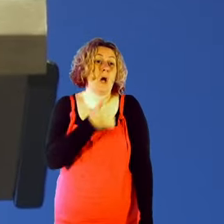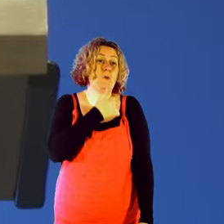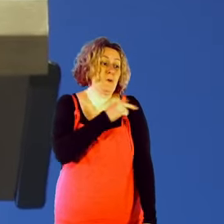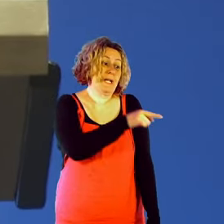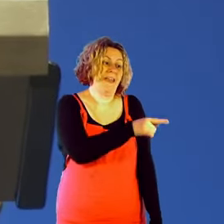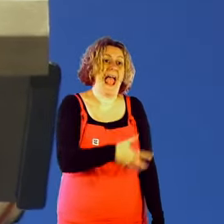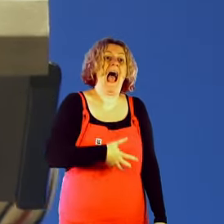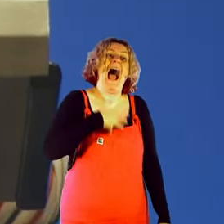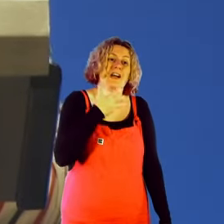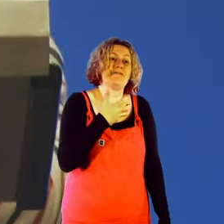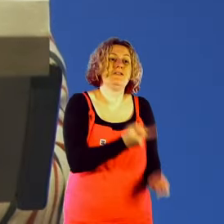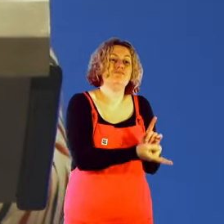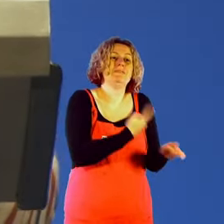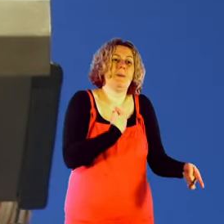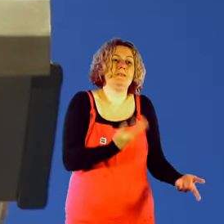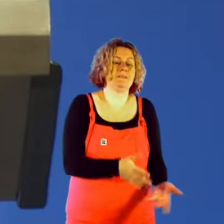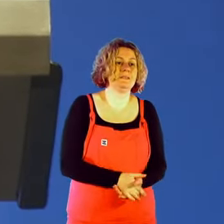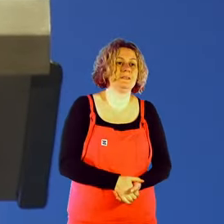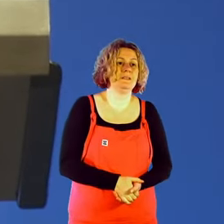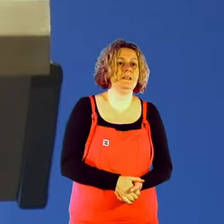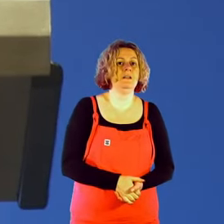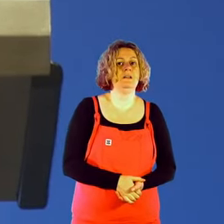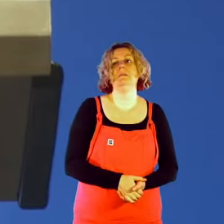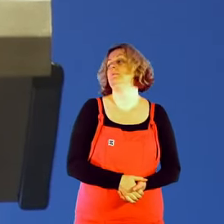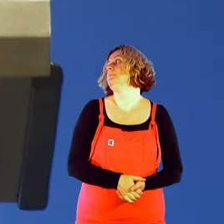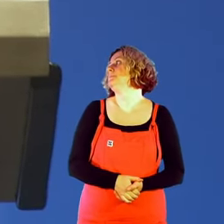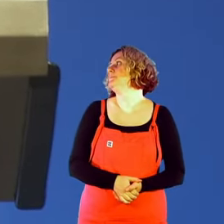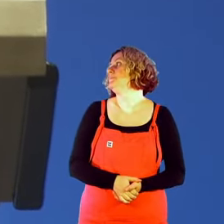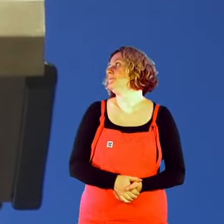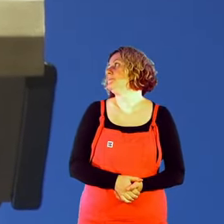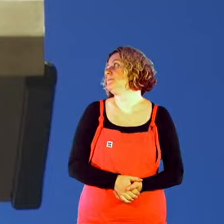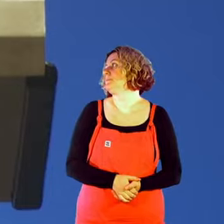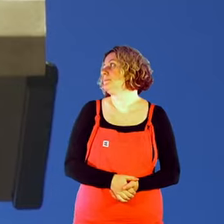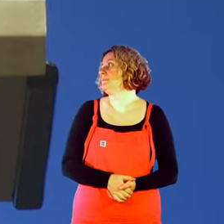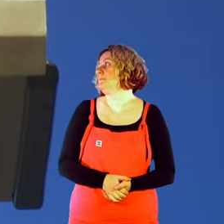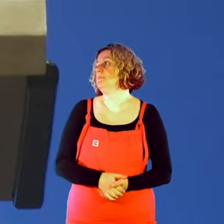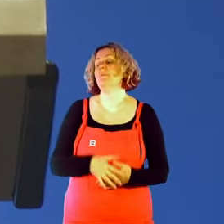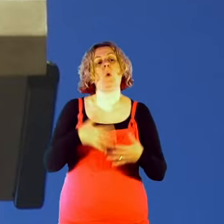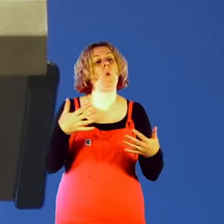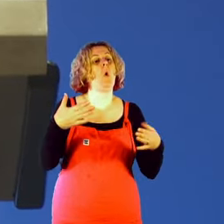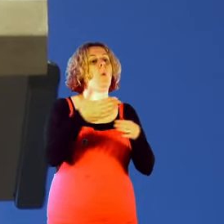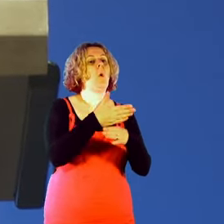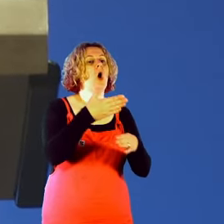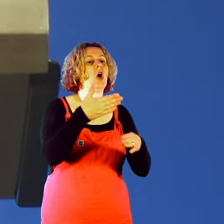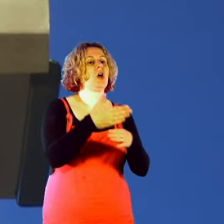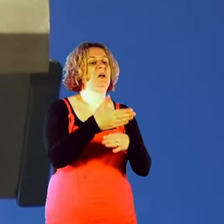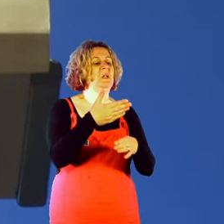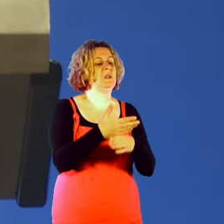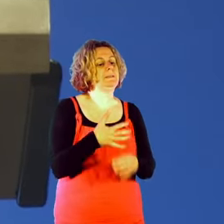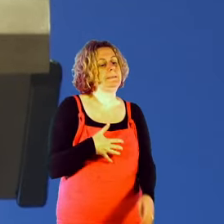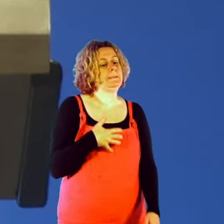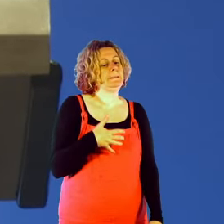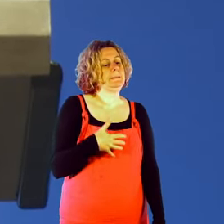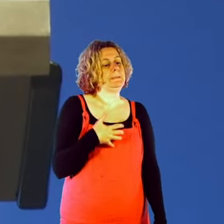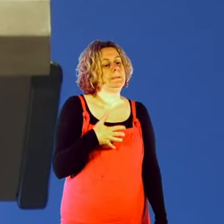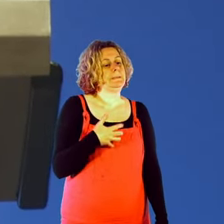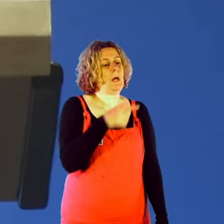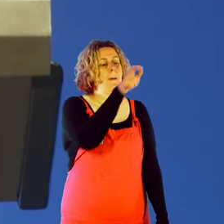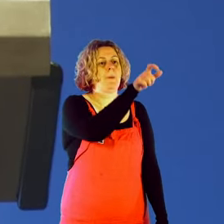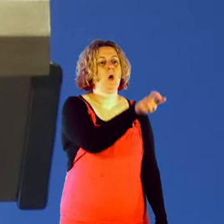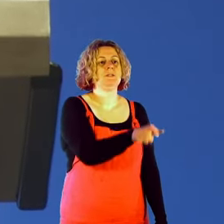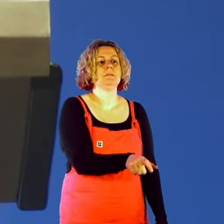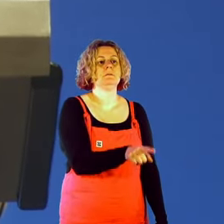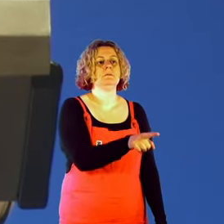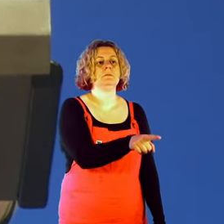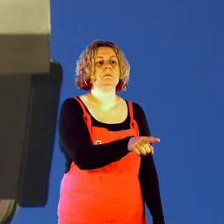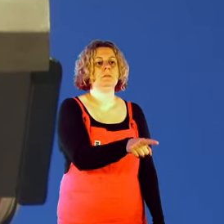always irritated you turns out to be just not very good at her job, do you feel smug and self-righteous or concerned for them,